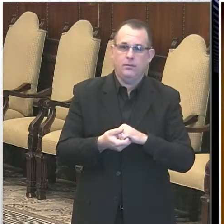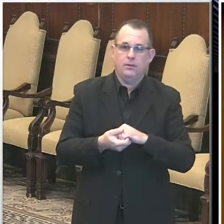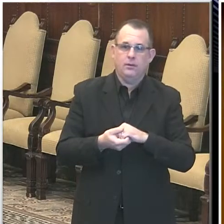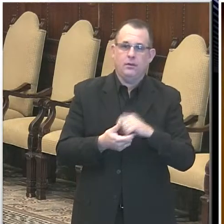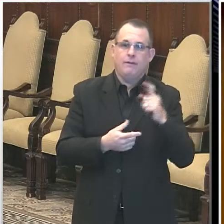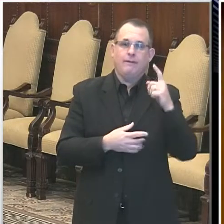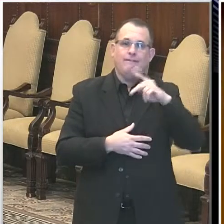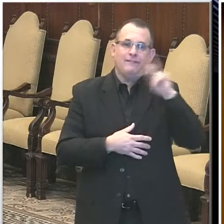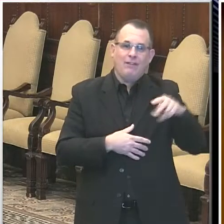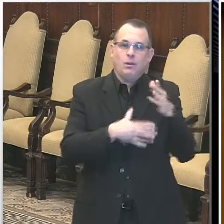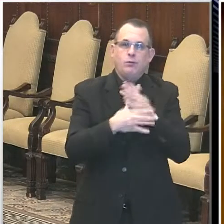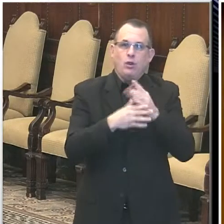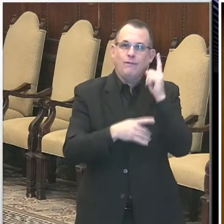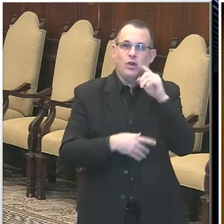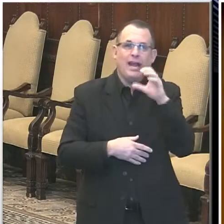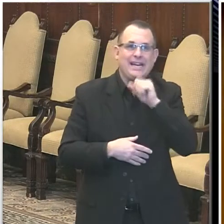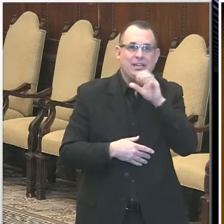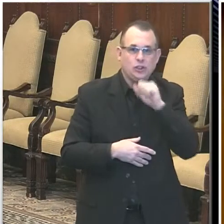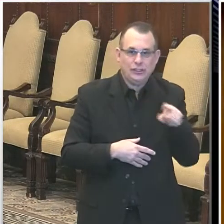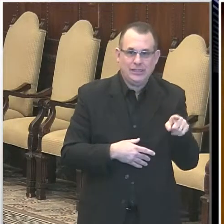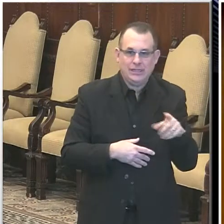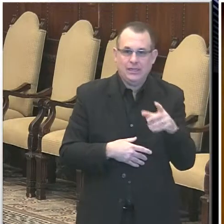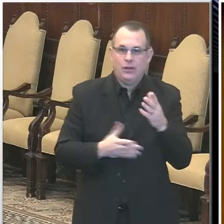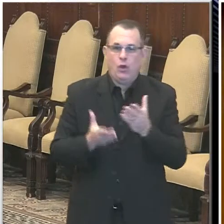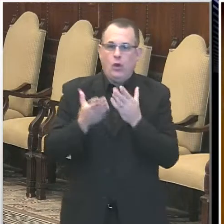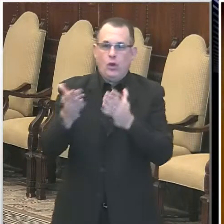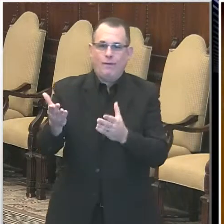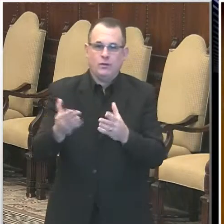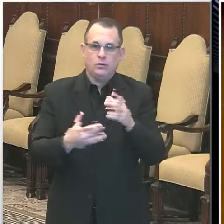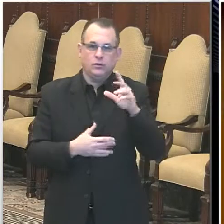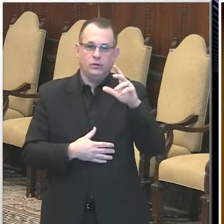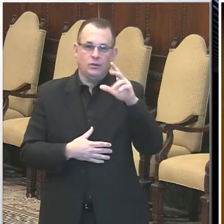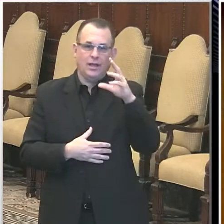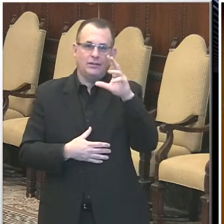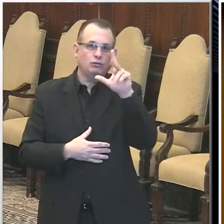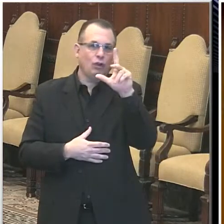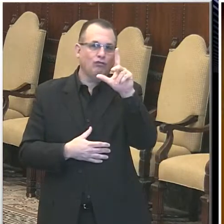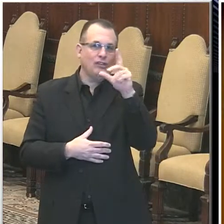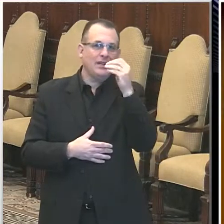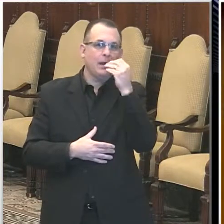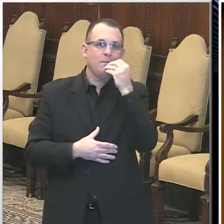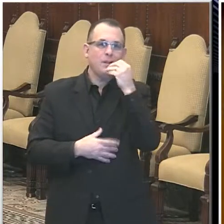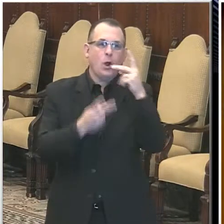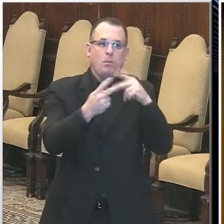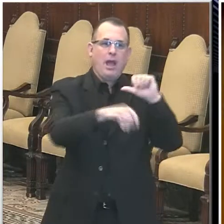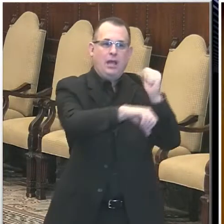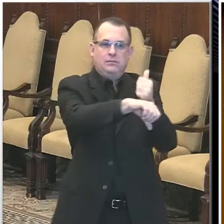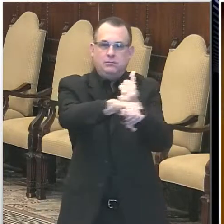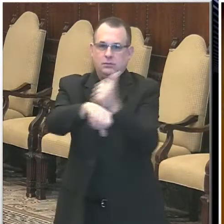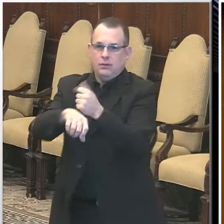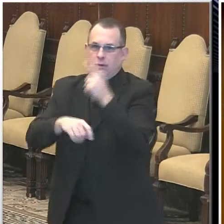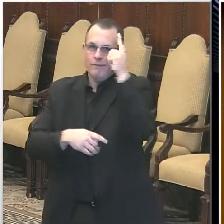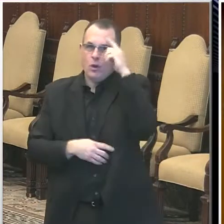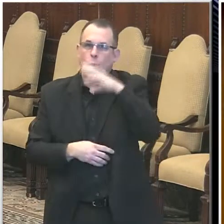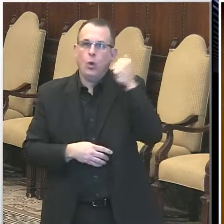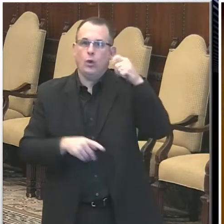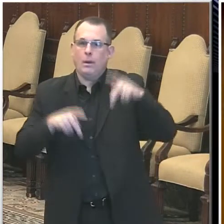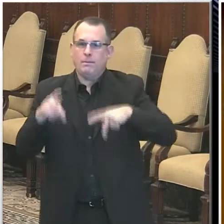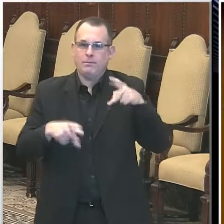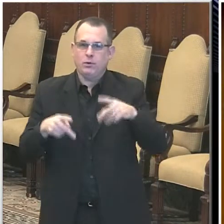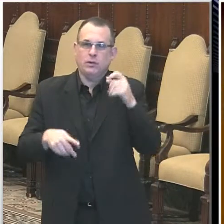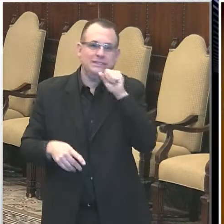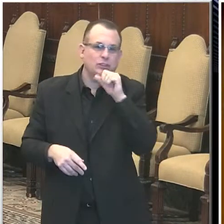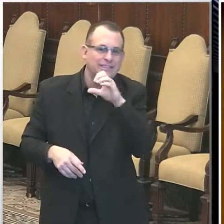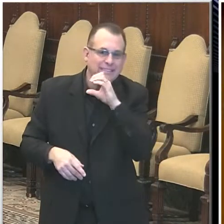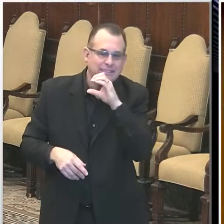able to offer 23 meal sites that offer grab-and-go meals for older adults. Family members are able to pick up the meals for the